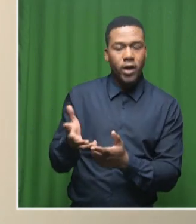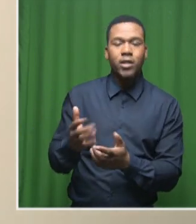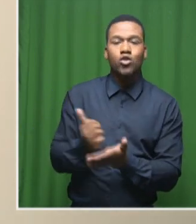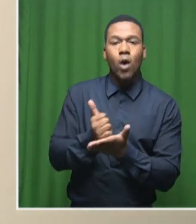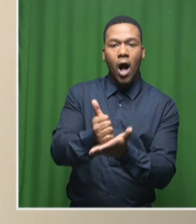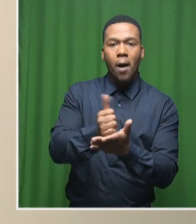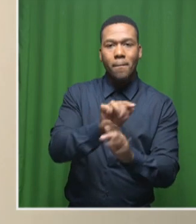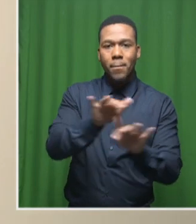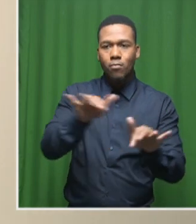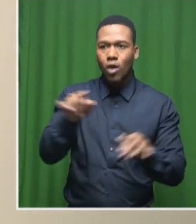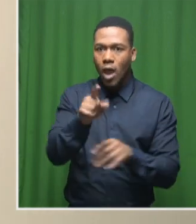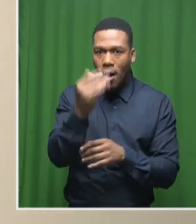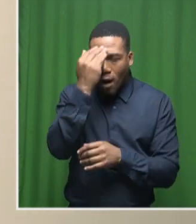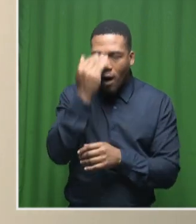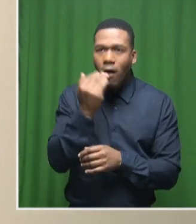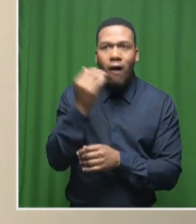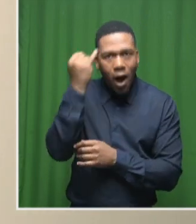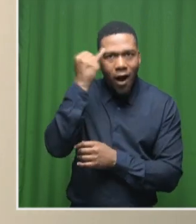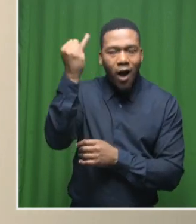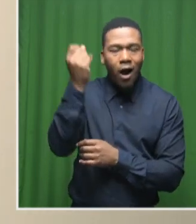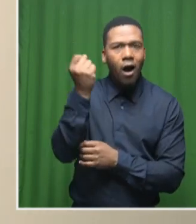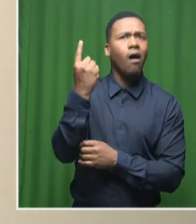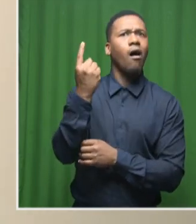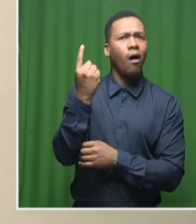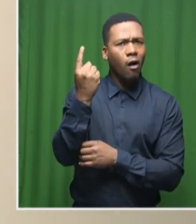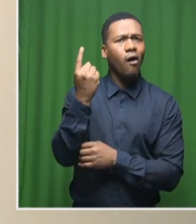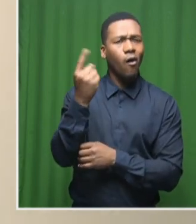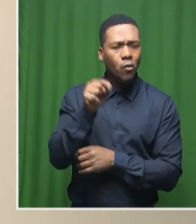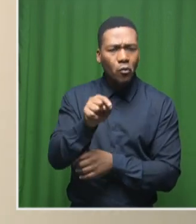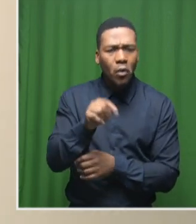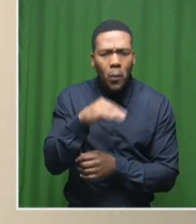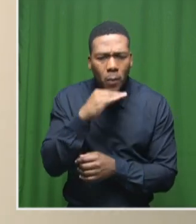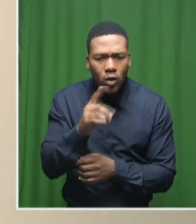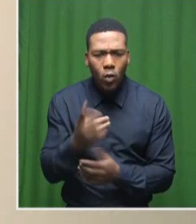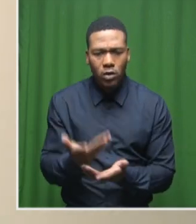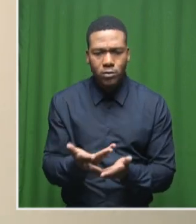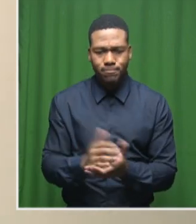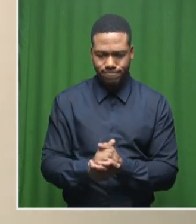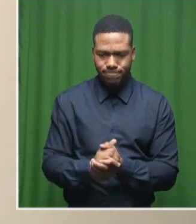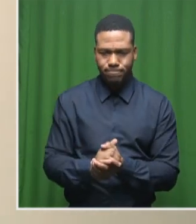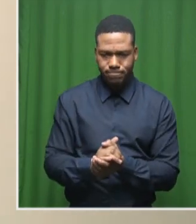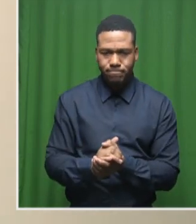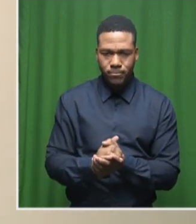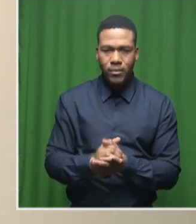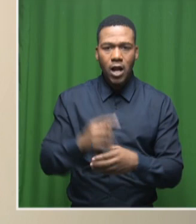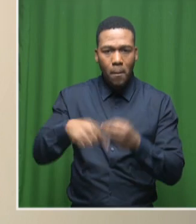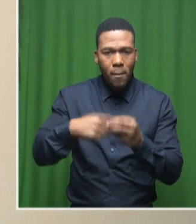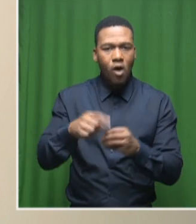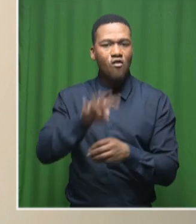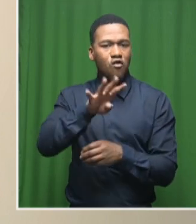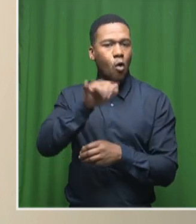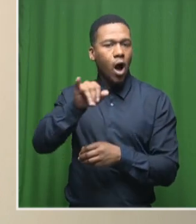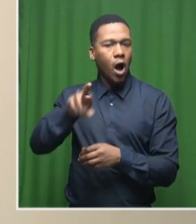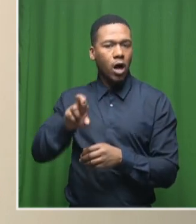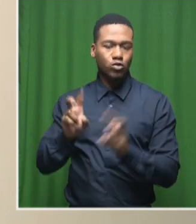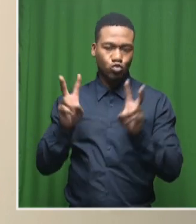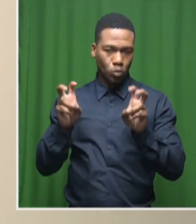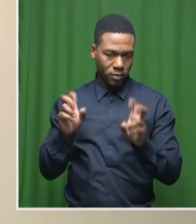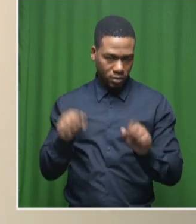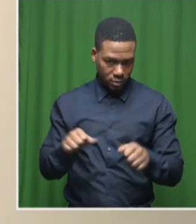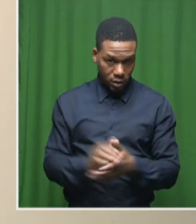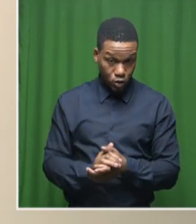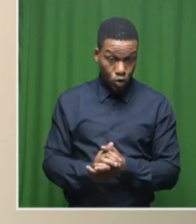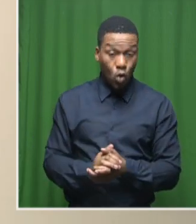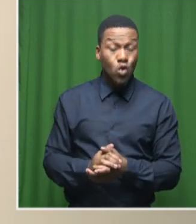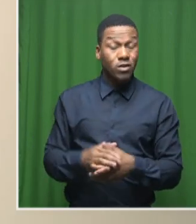these 1,000 words and this really unthoughtful things that we talk about in terms of 4R. So those are the different